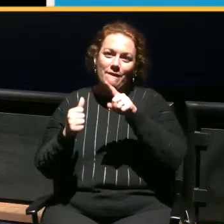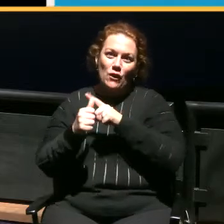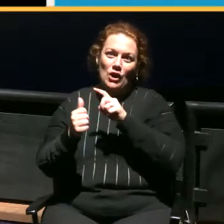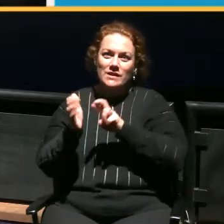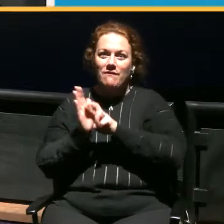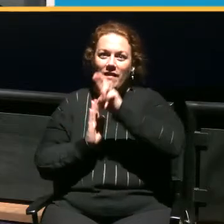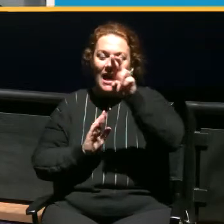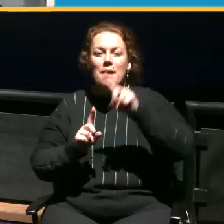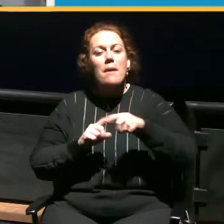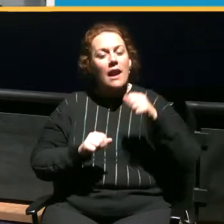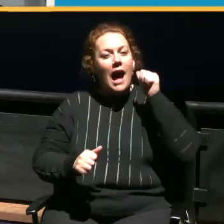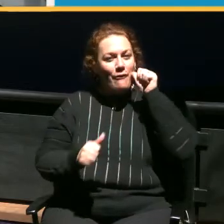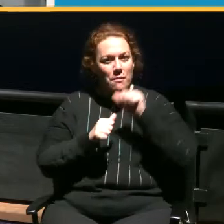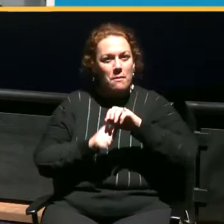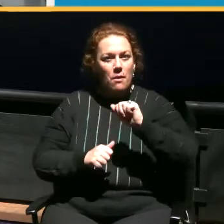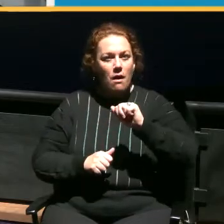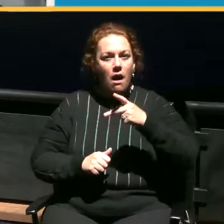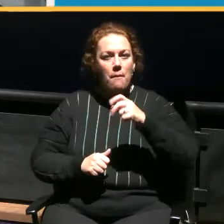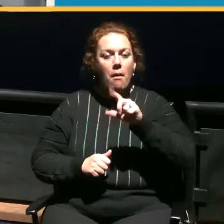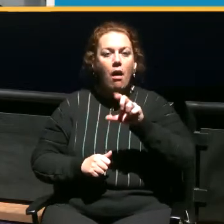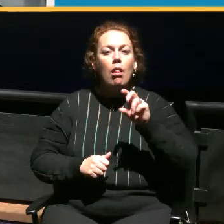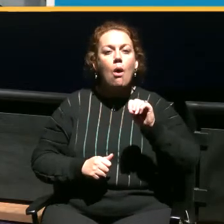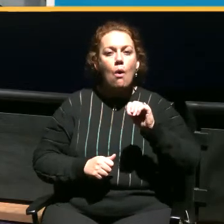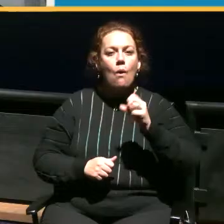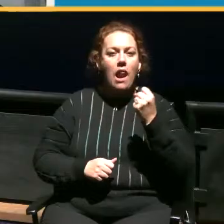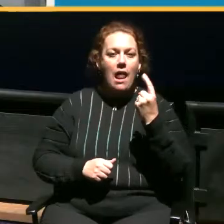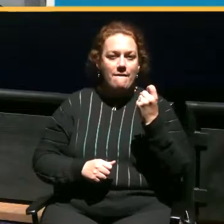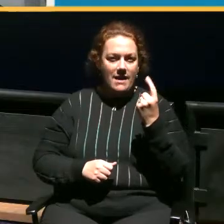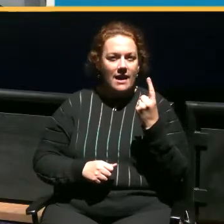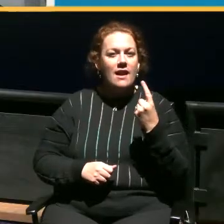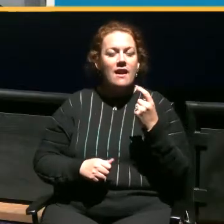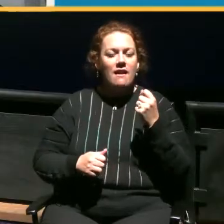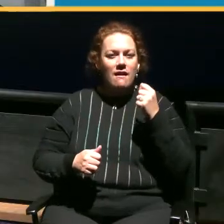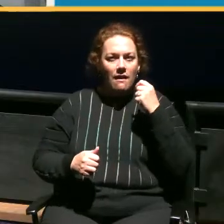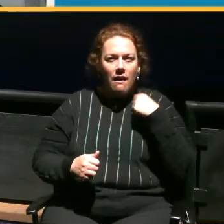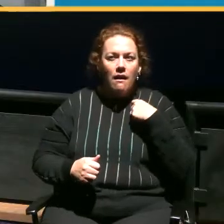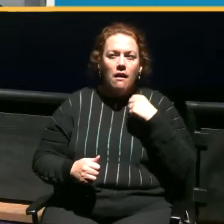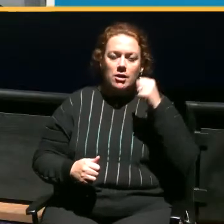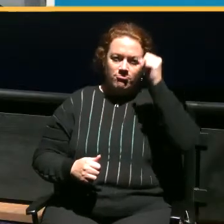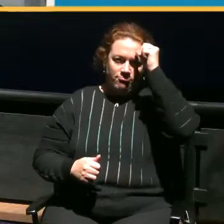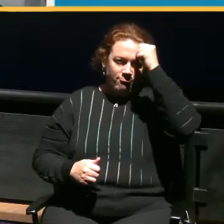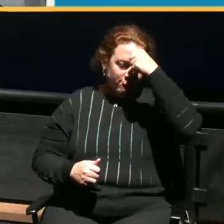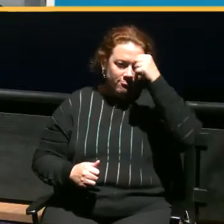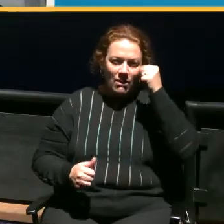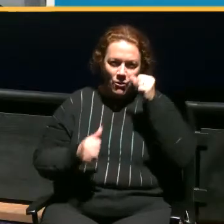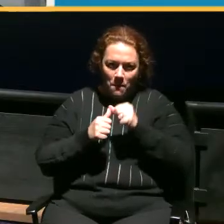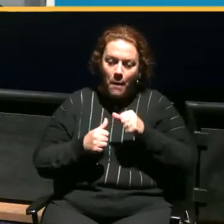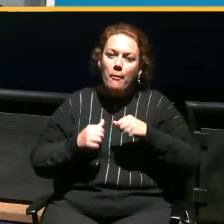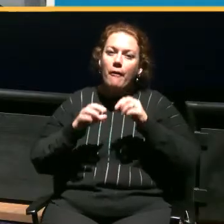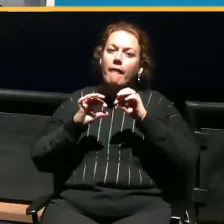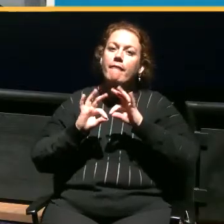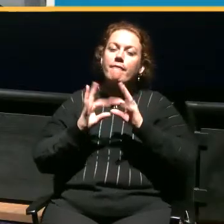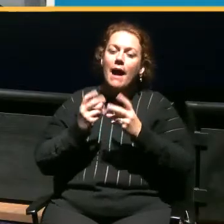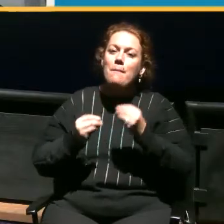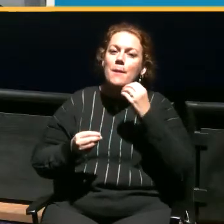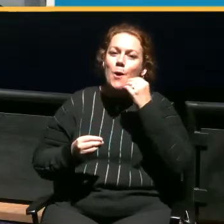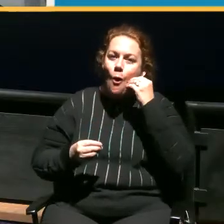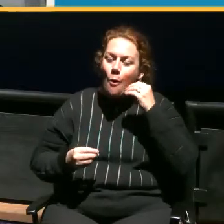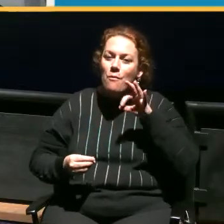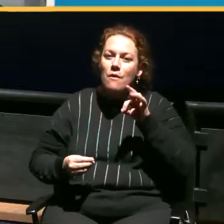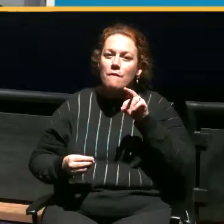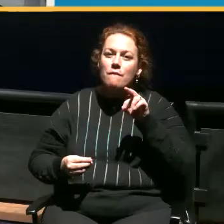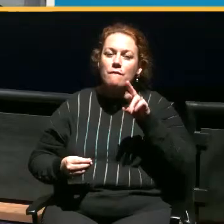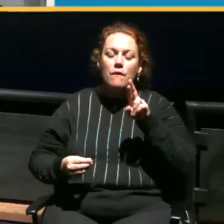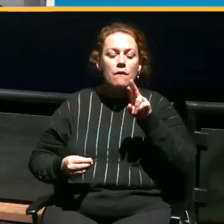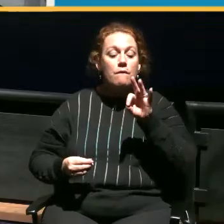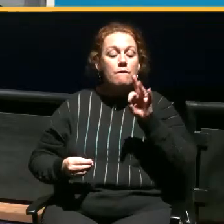I do remember Apollo 11, and when I remember watching that, in my family home in Franklin Square, Long Island, just out of New York